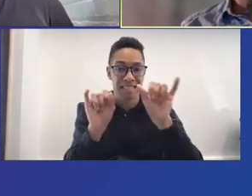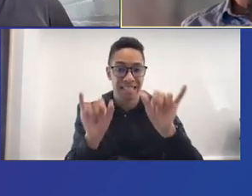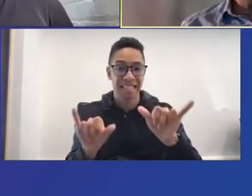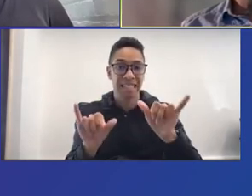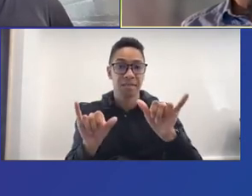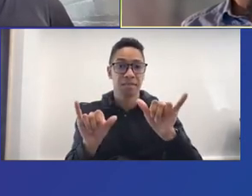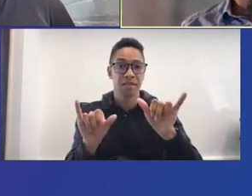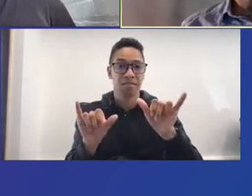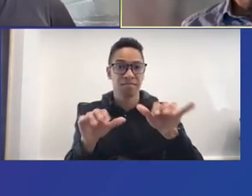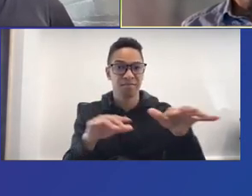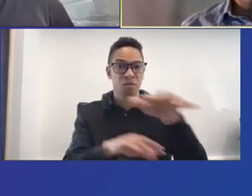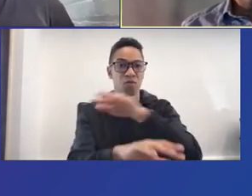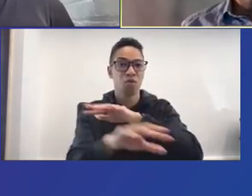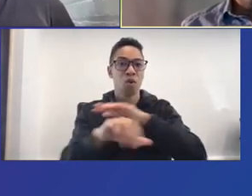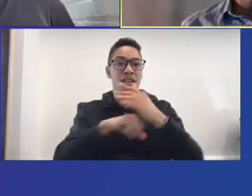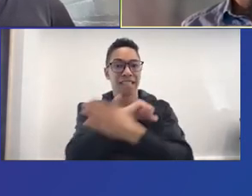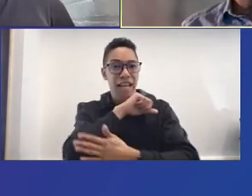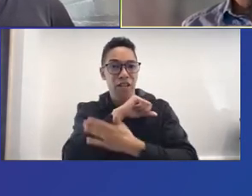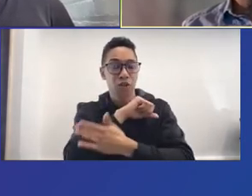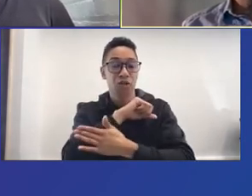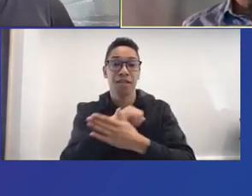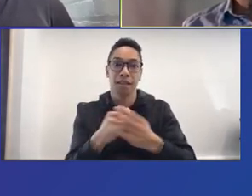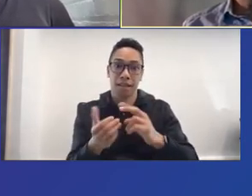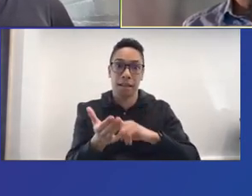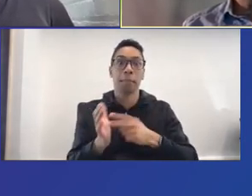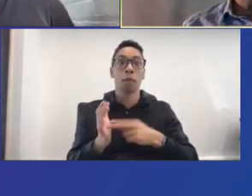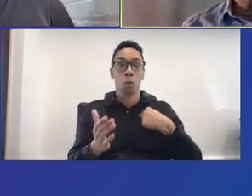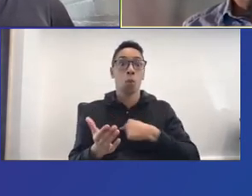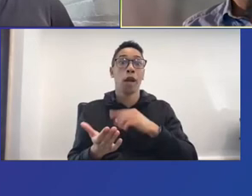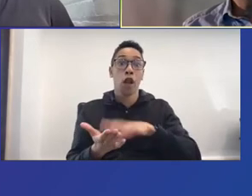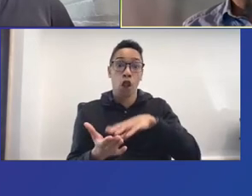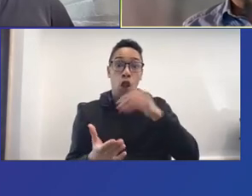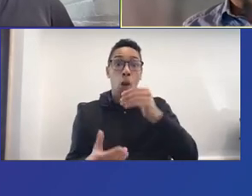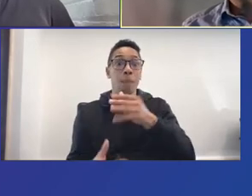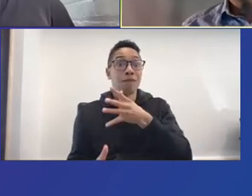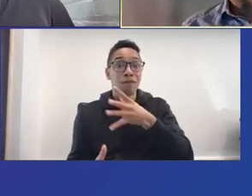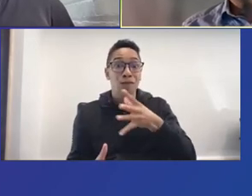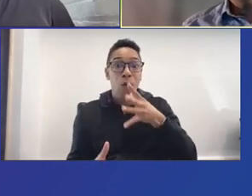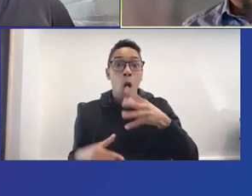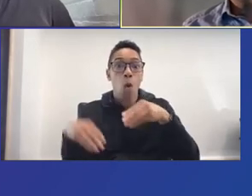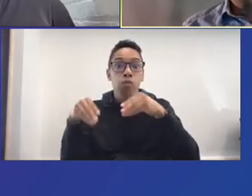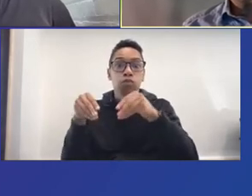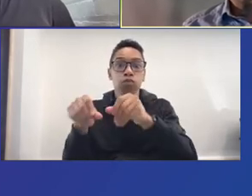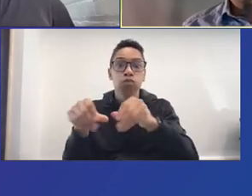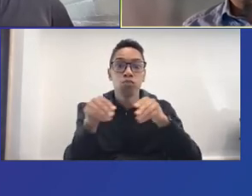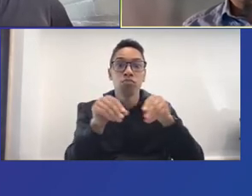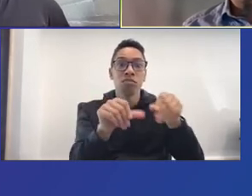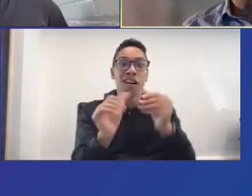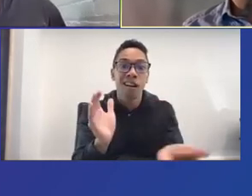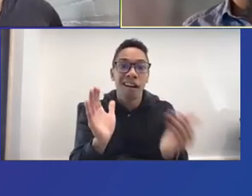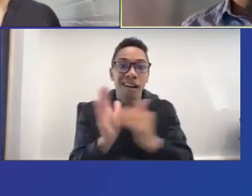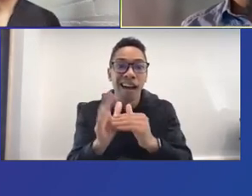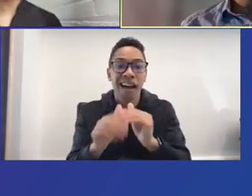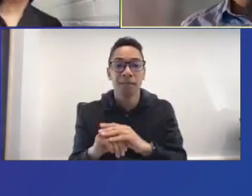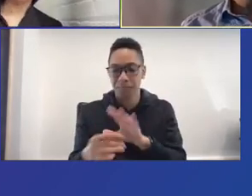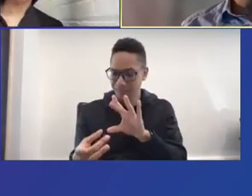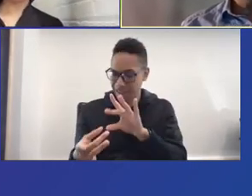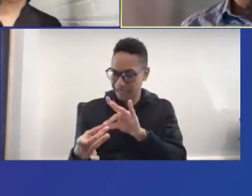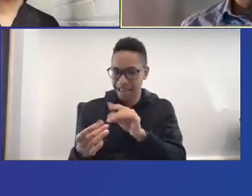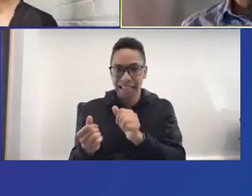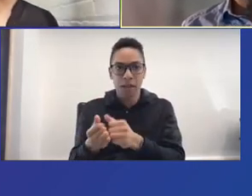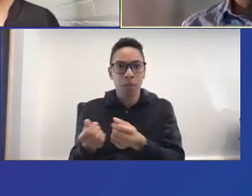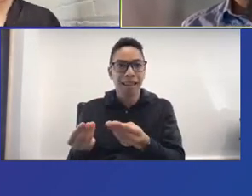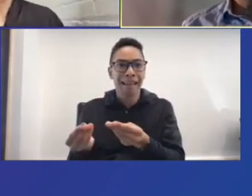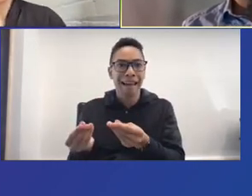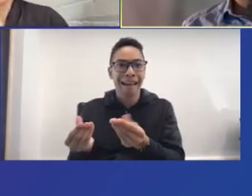are learning to be farmers again, that we are learning to connect with our land, we are learning to connect with the people who